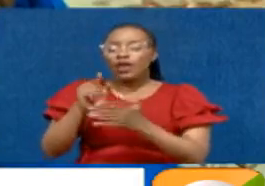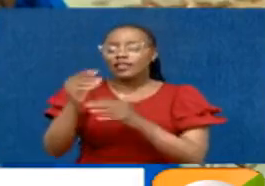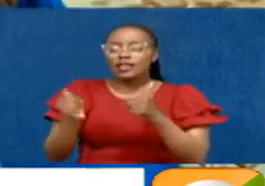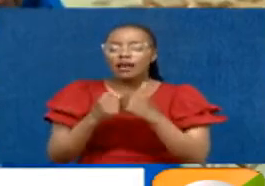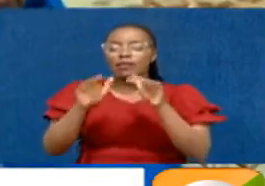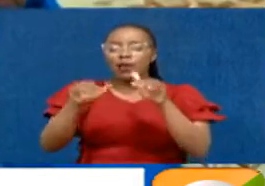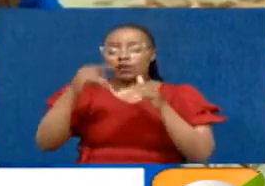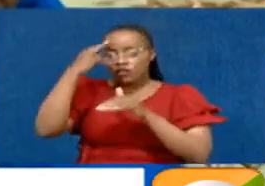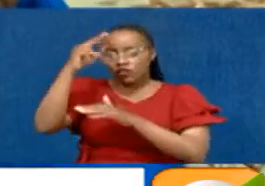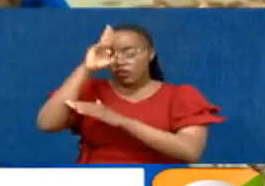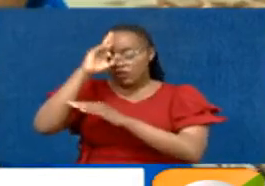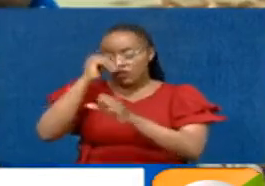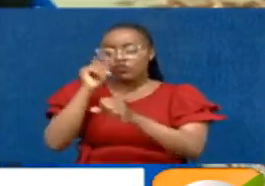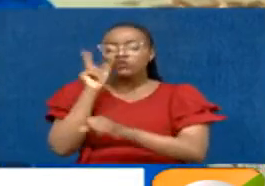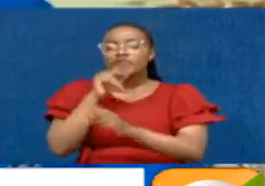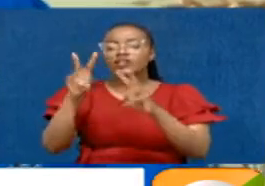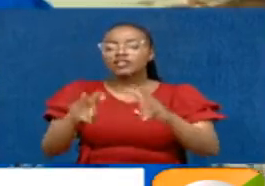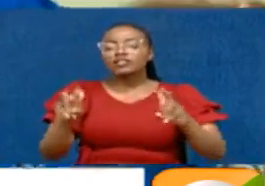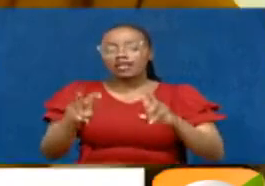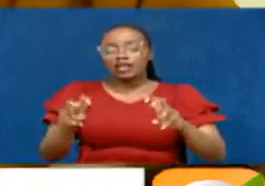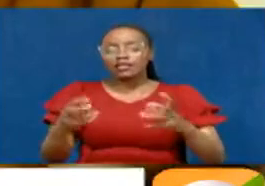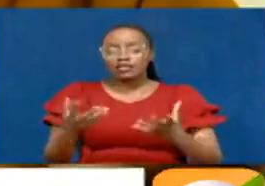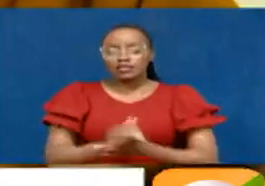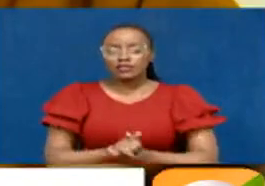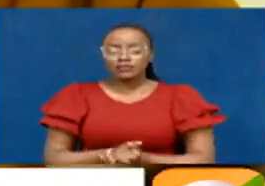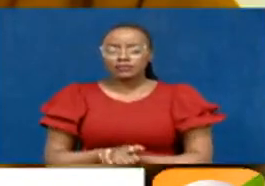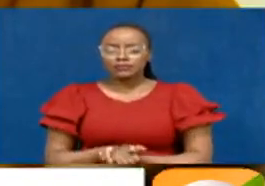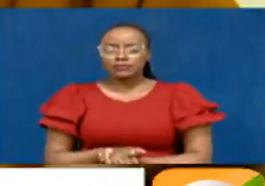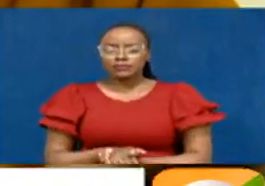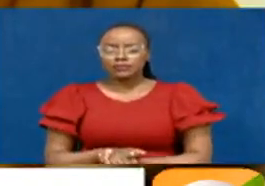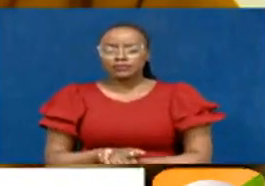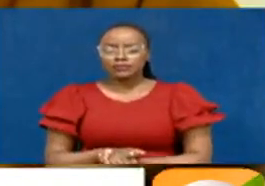waiting for the authorities to conclude investigations. Faisal Ahmed, Citizen TV, Nairobi.